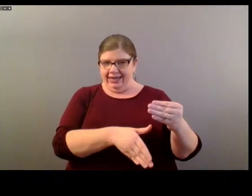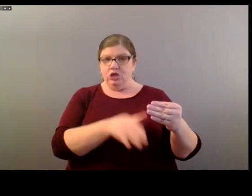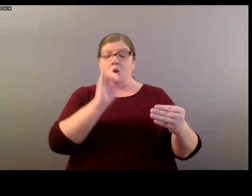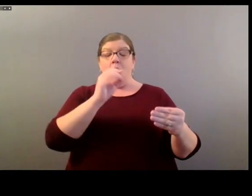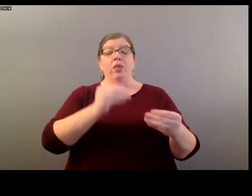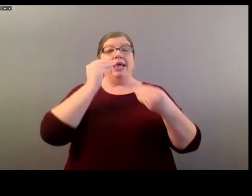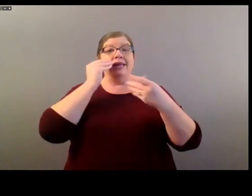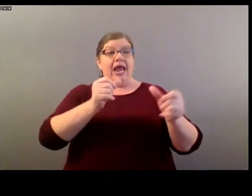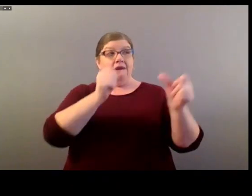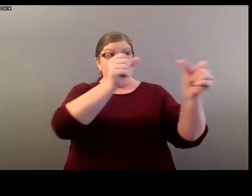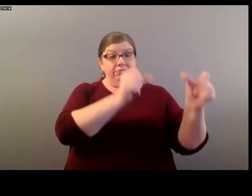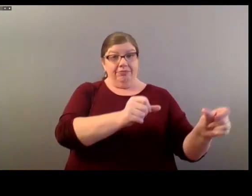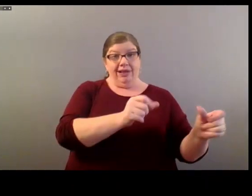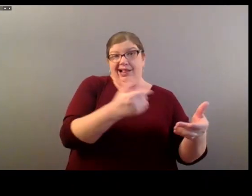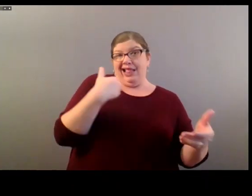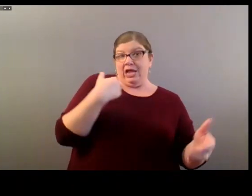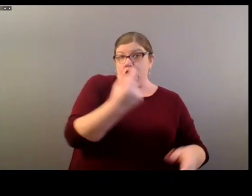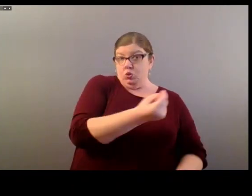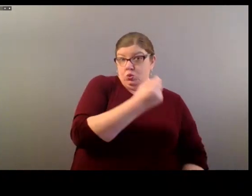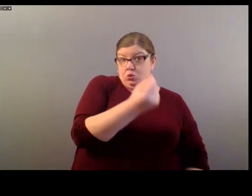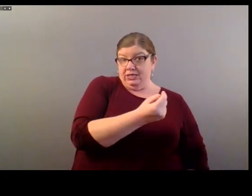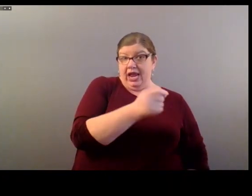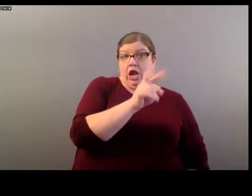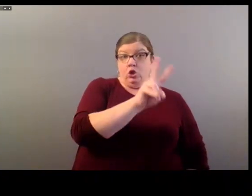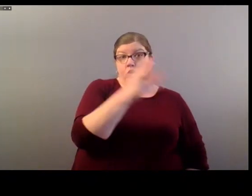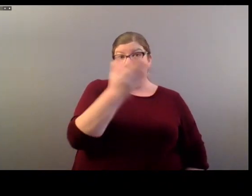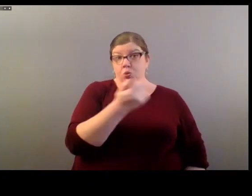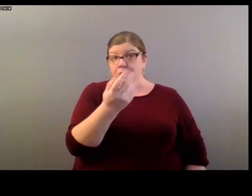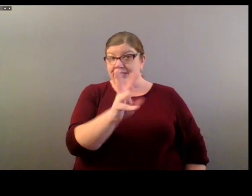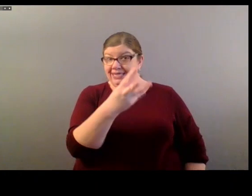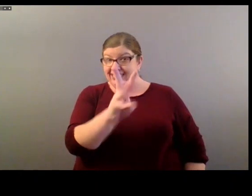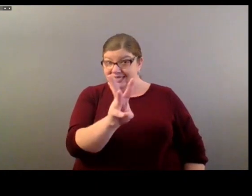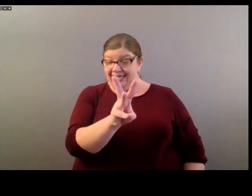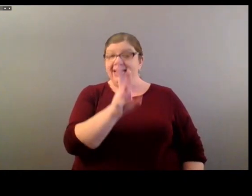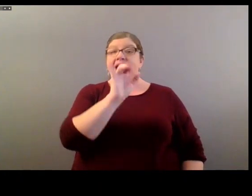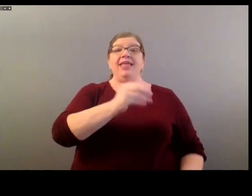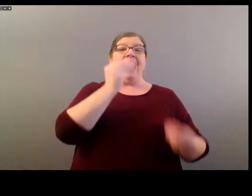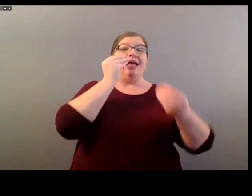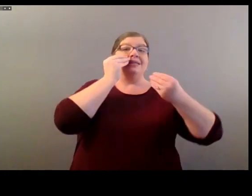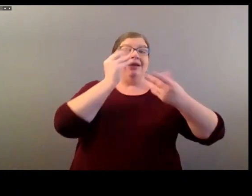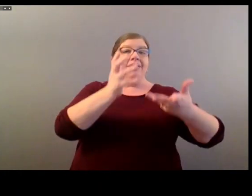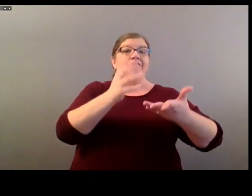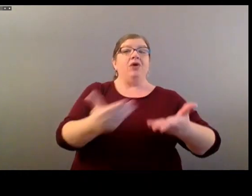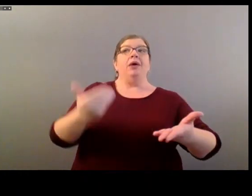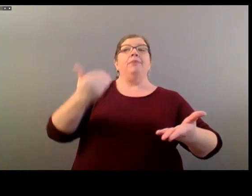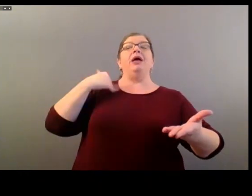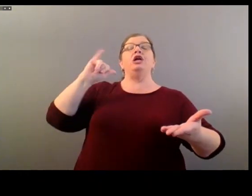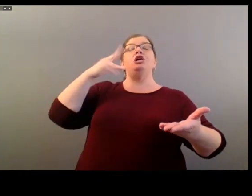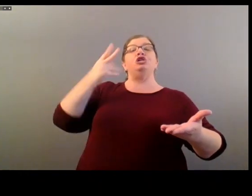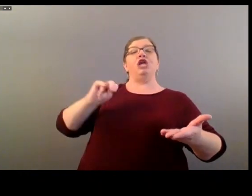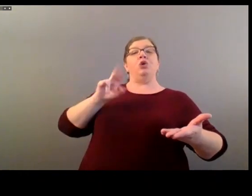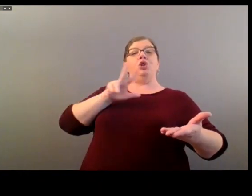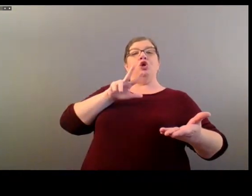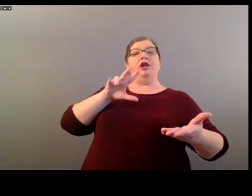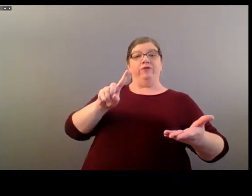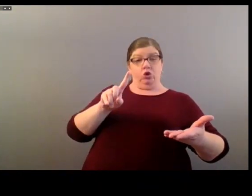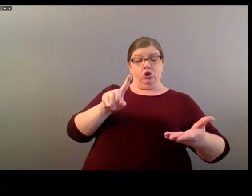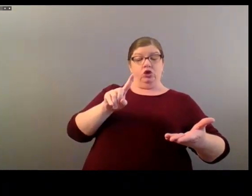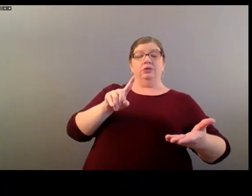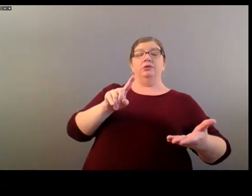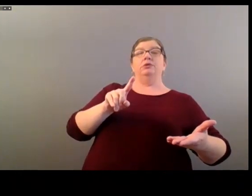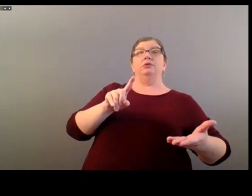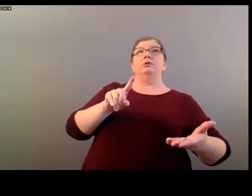this past Tuesday on 2/16 reflects the data from January 31st to